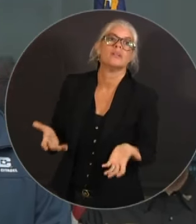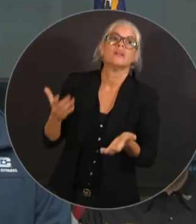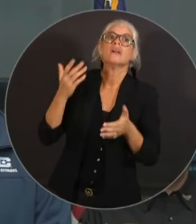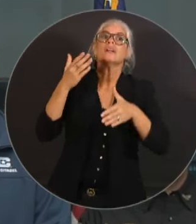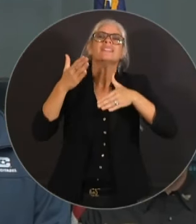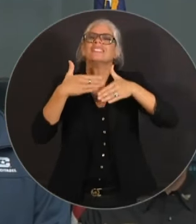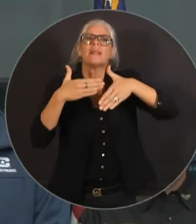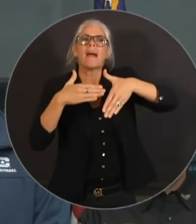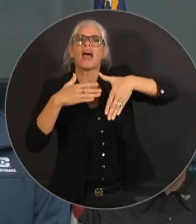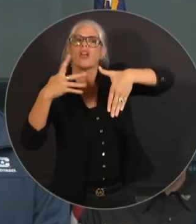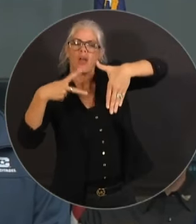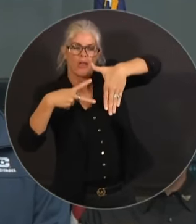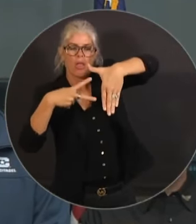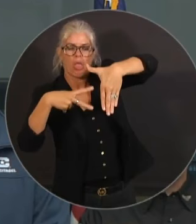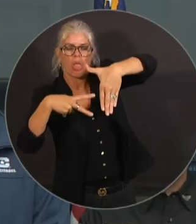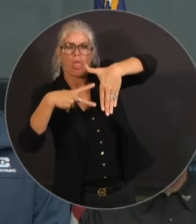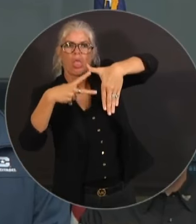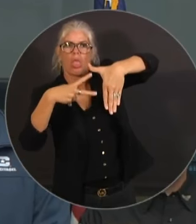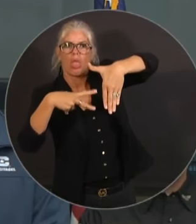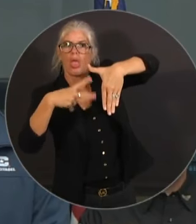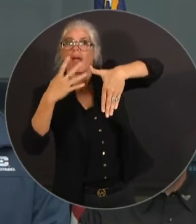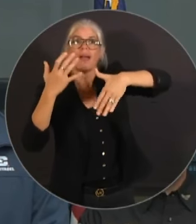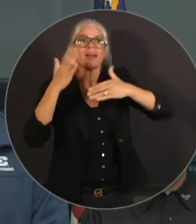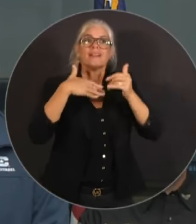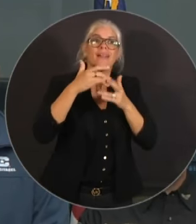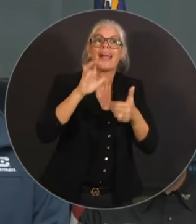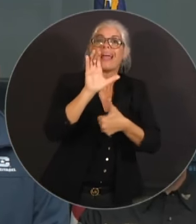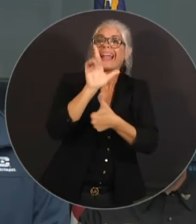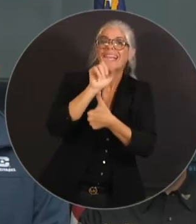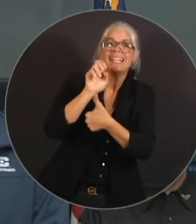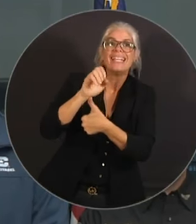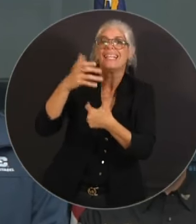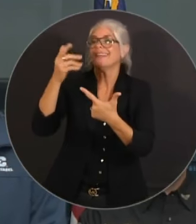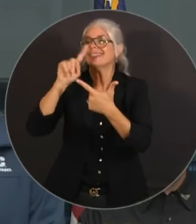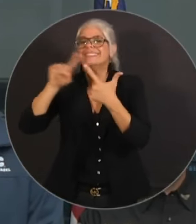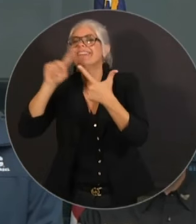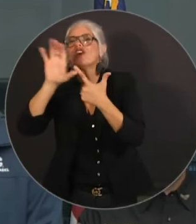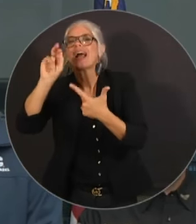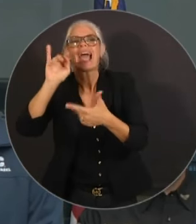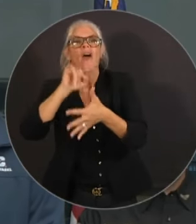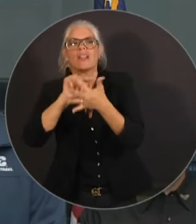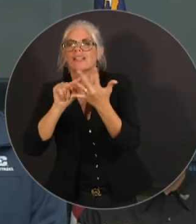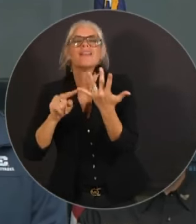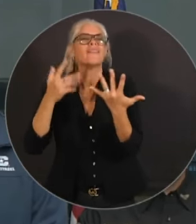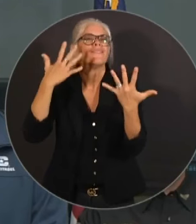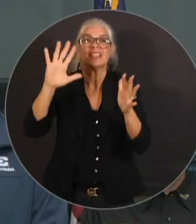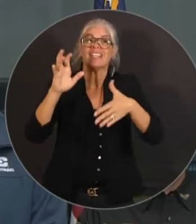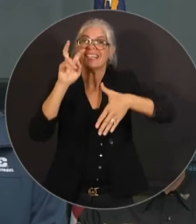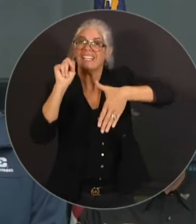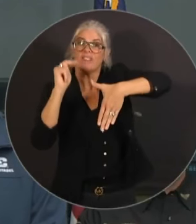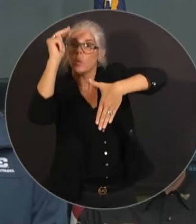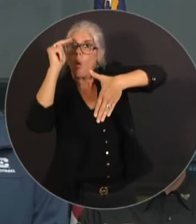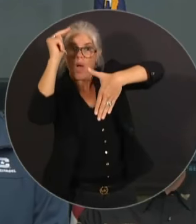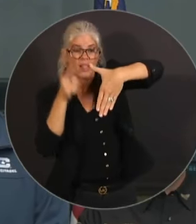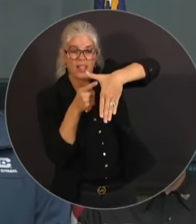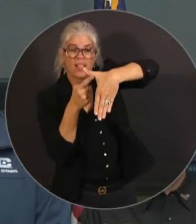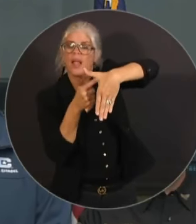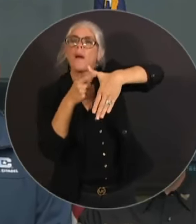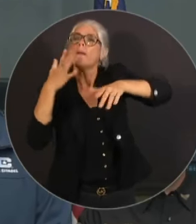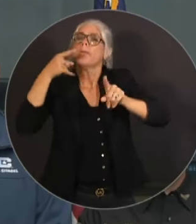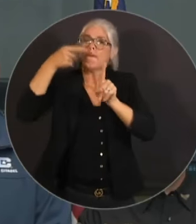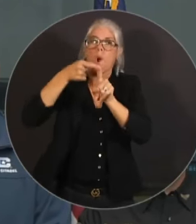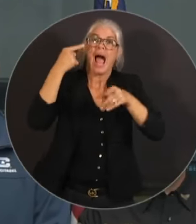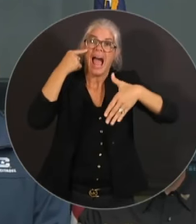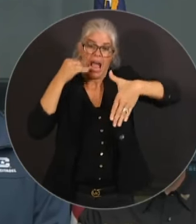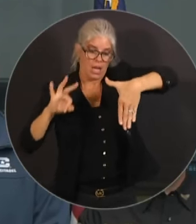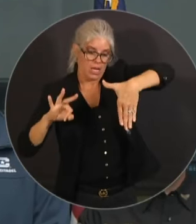Charlotte Harbor. Or it ends up in Lee County. And certainly, even if it hits north, the surge is going to be significant. So I think you're seeing a